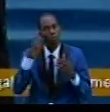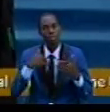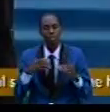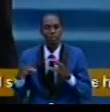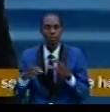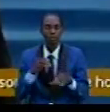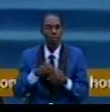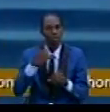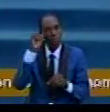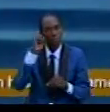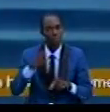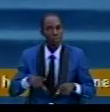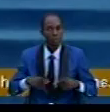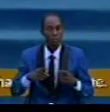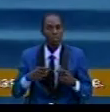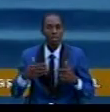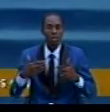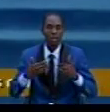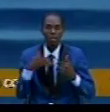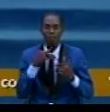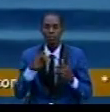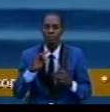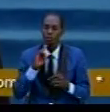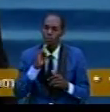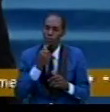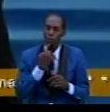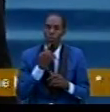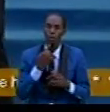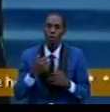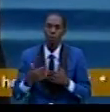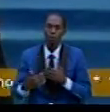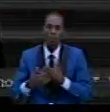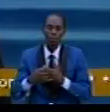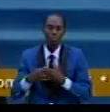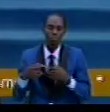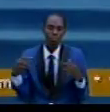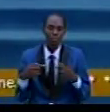I've been suffering from a serious back pain since when I was in primary six.